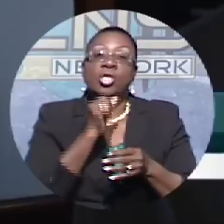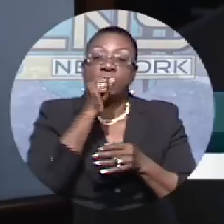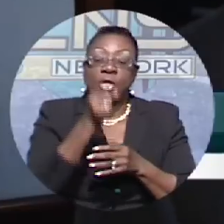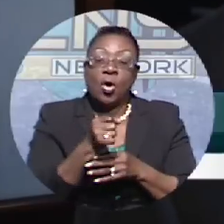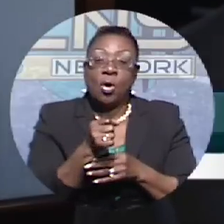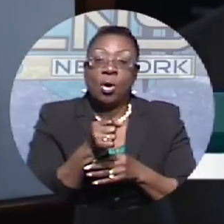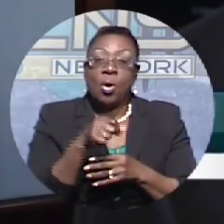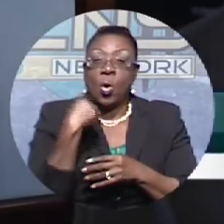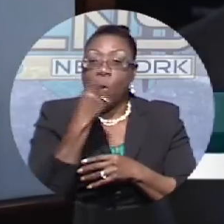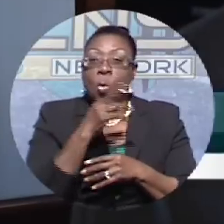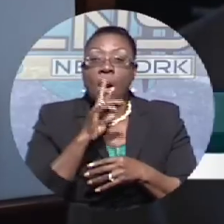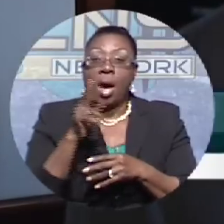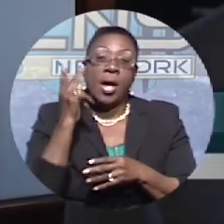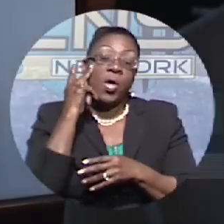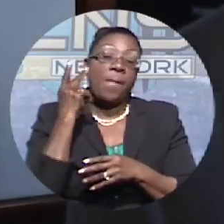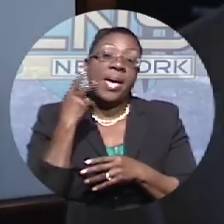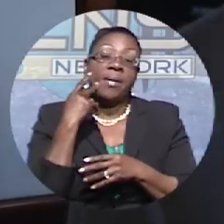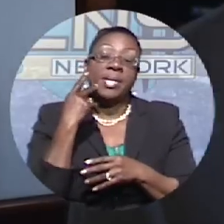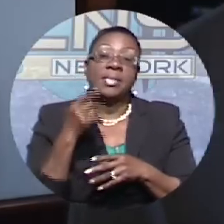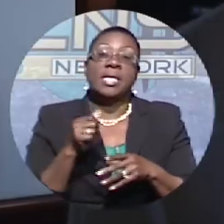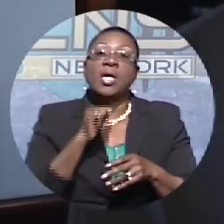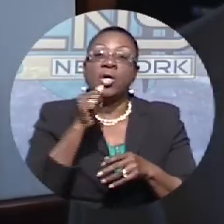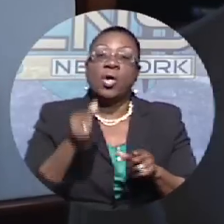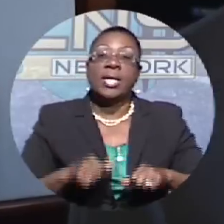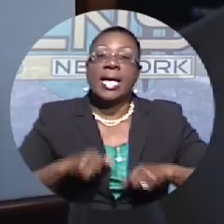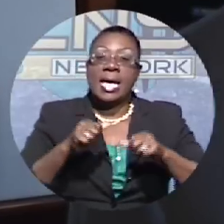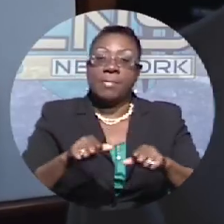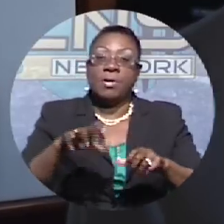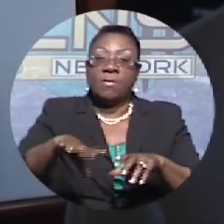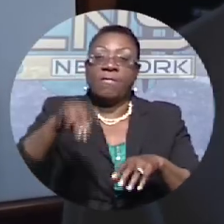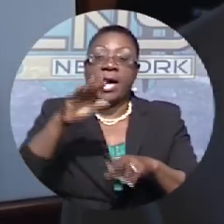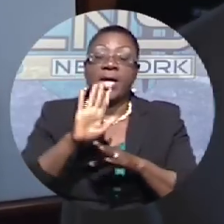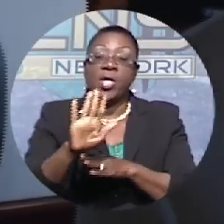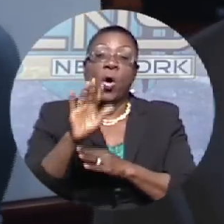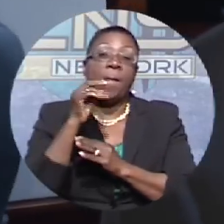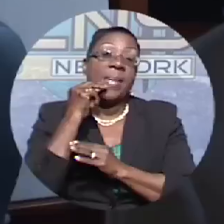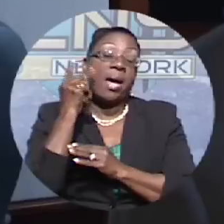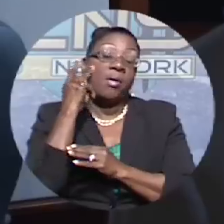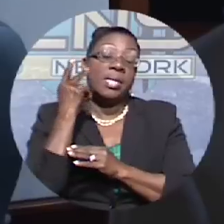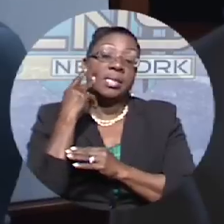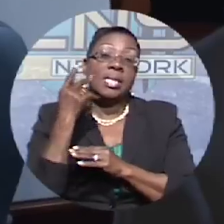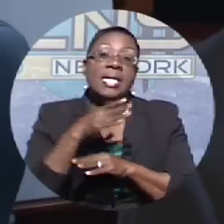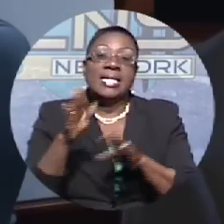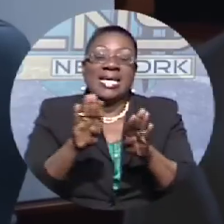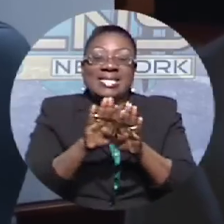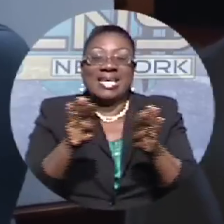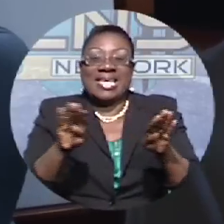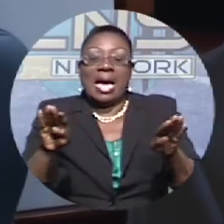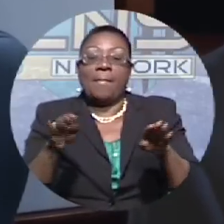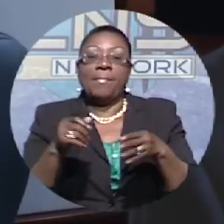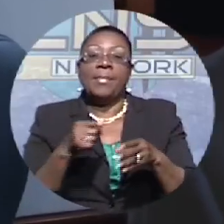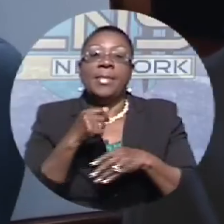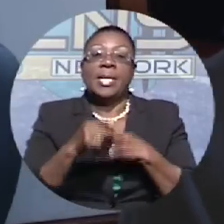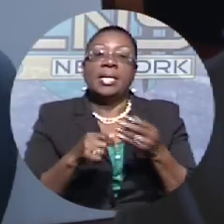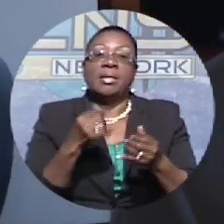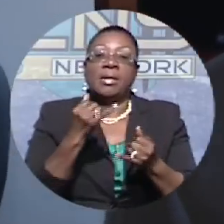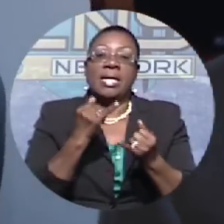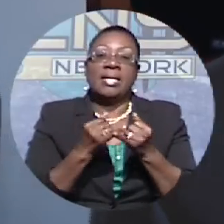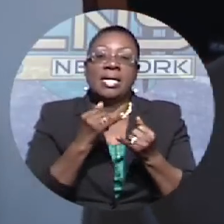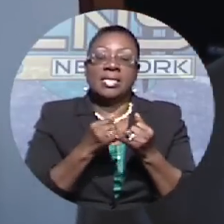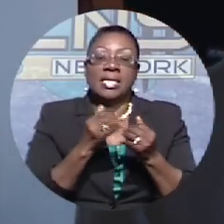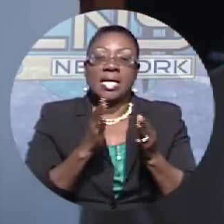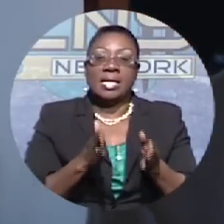are their parents and you are not able to trace the parents, there is a gap in terms of nationality. What's going to be